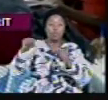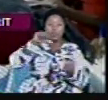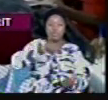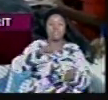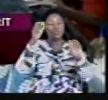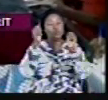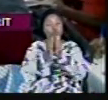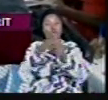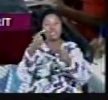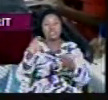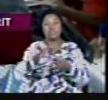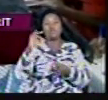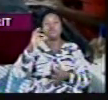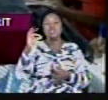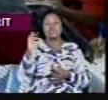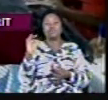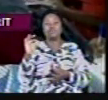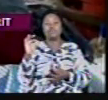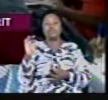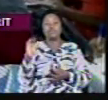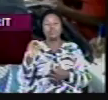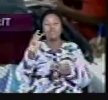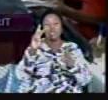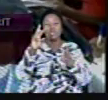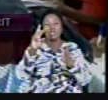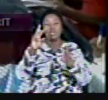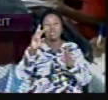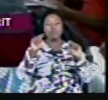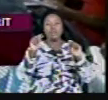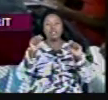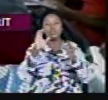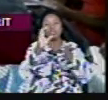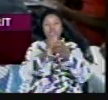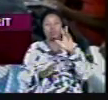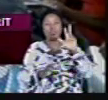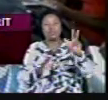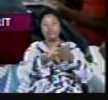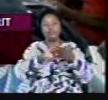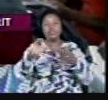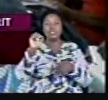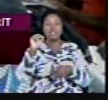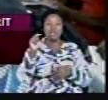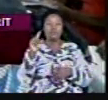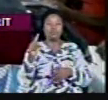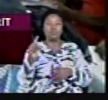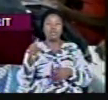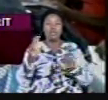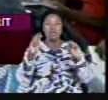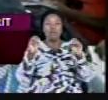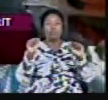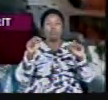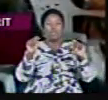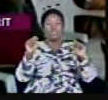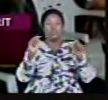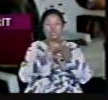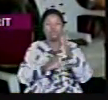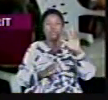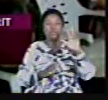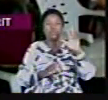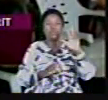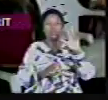of the Spirit. Matthew chapter 3, verse 11. In Matthew chapter 3, verse 11,